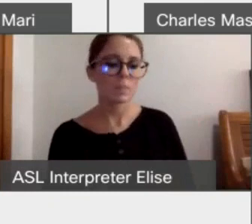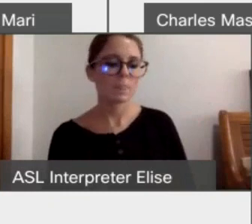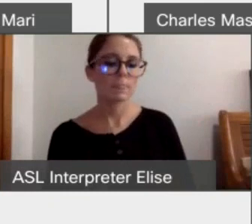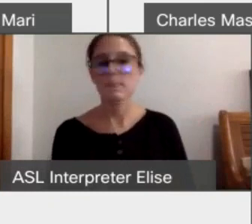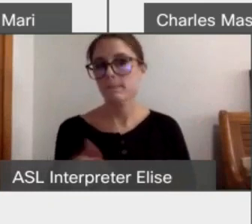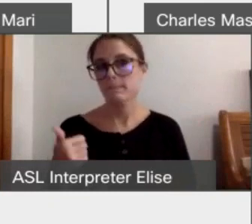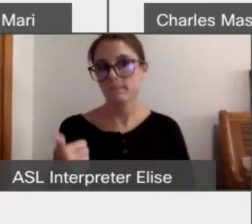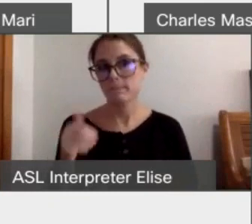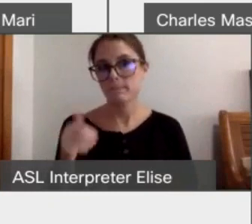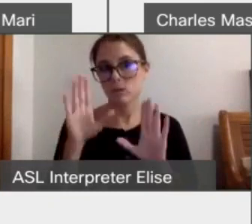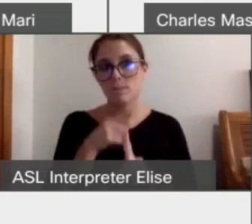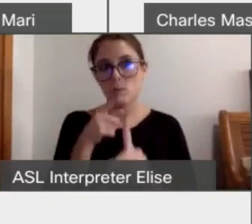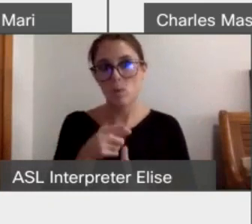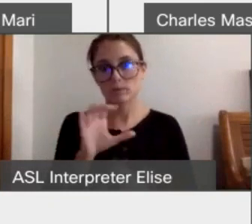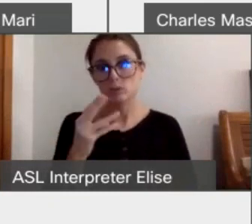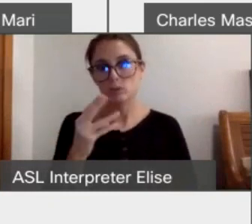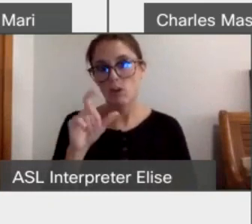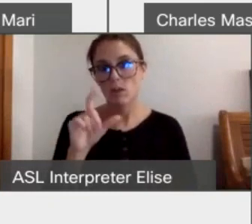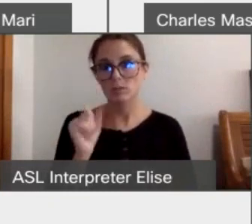Great points, Charles. Thank you. Very much.